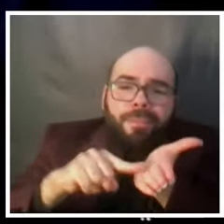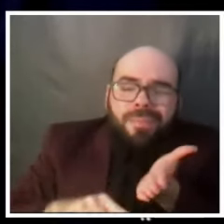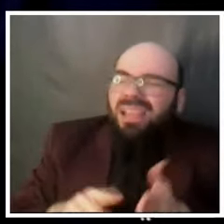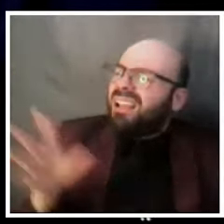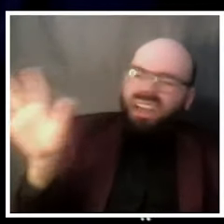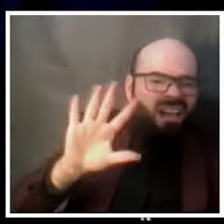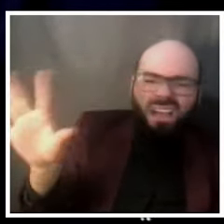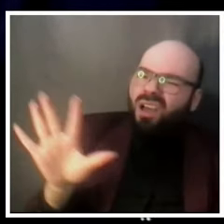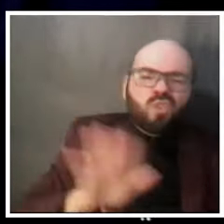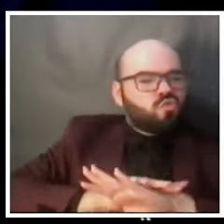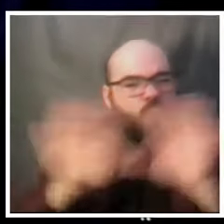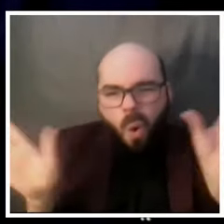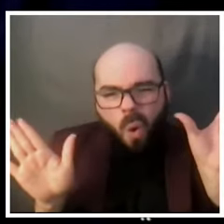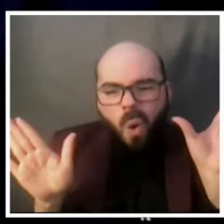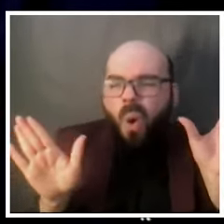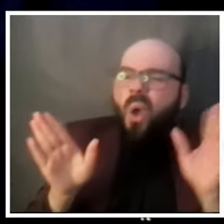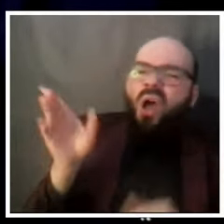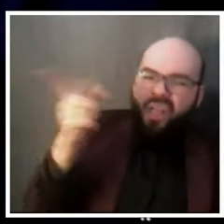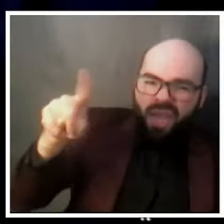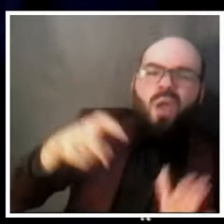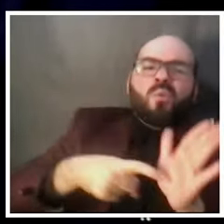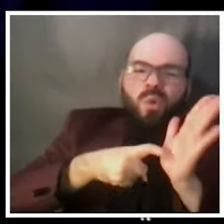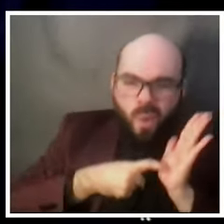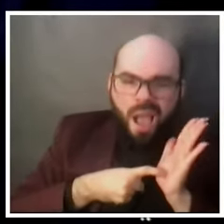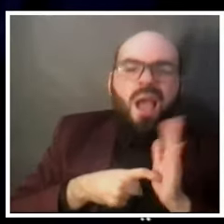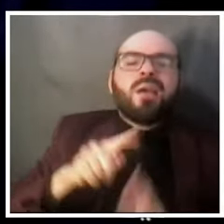share. But you know,